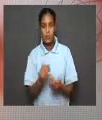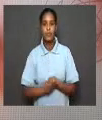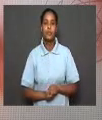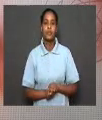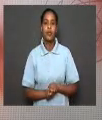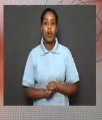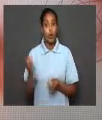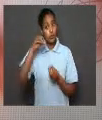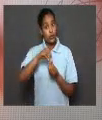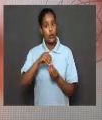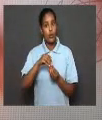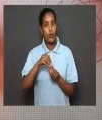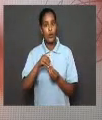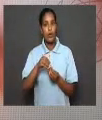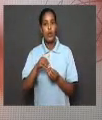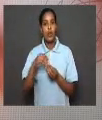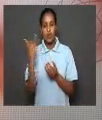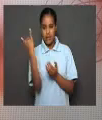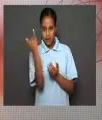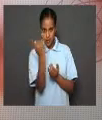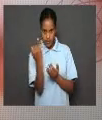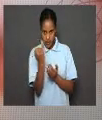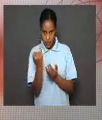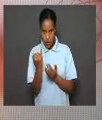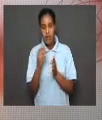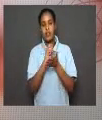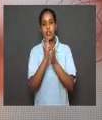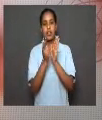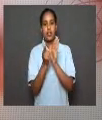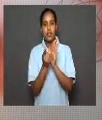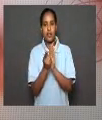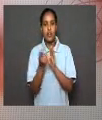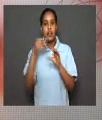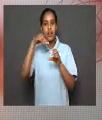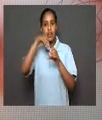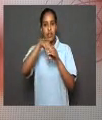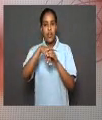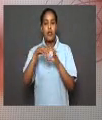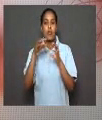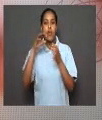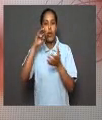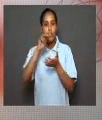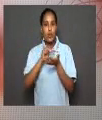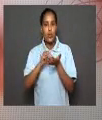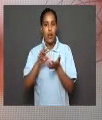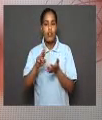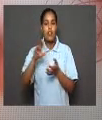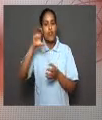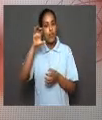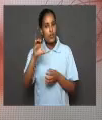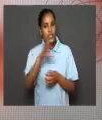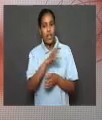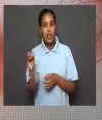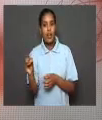now. Also, draw an example of intermolecular